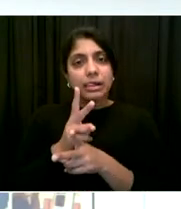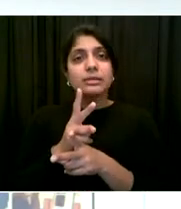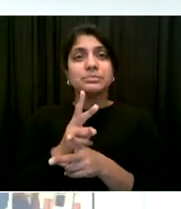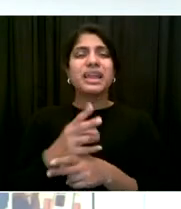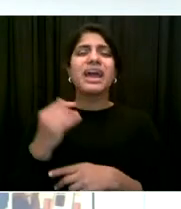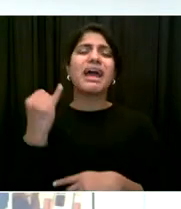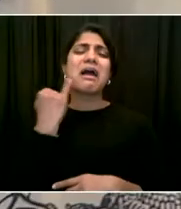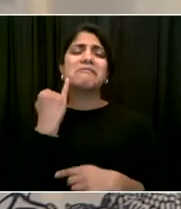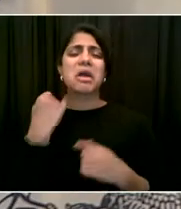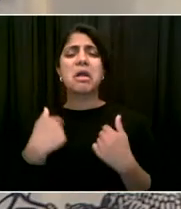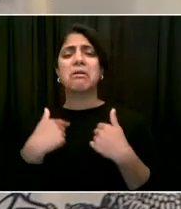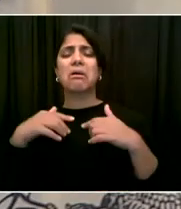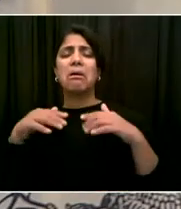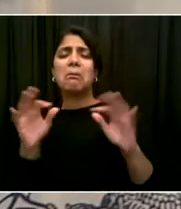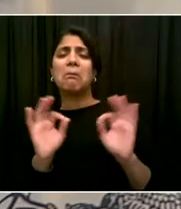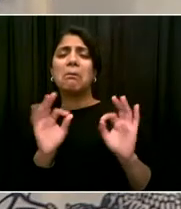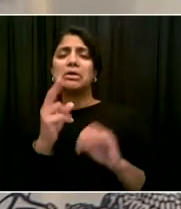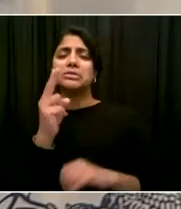you. Thank you. Go ahead, Emma.